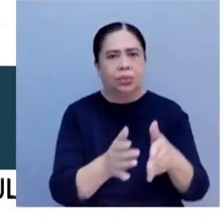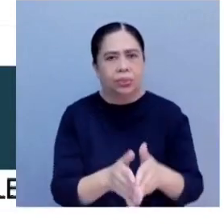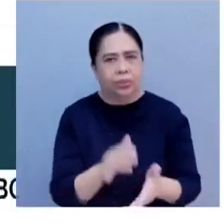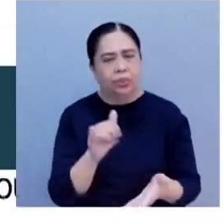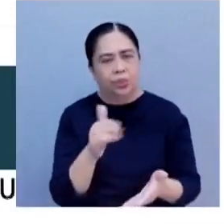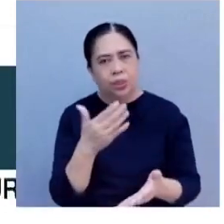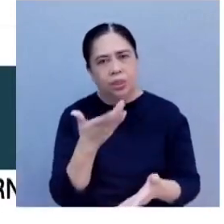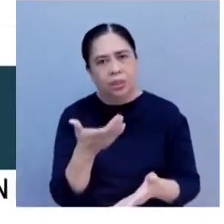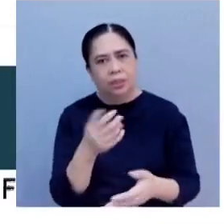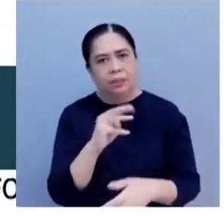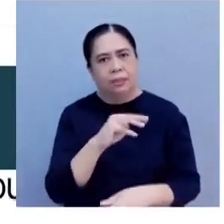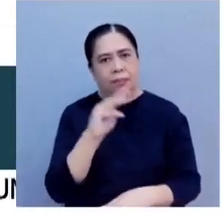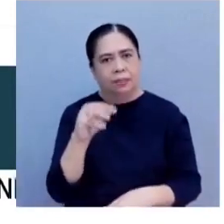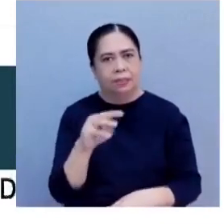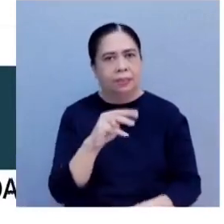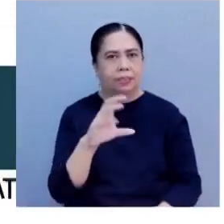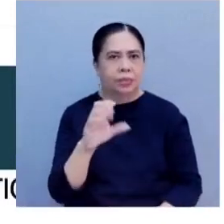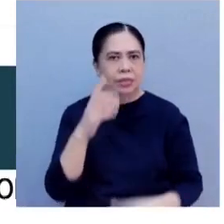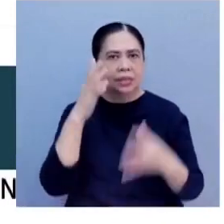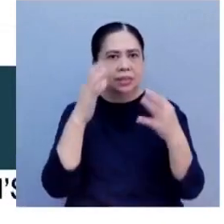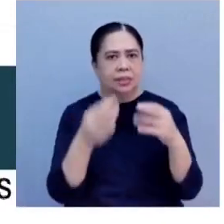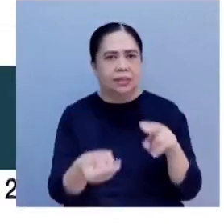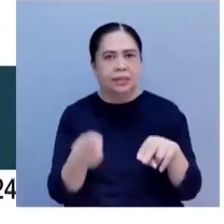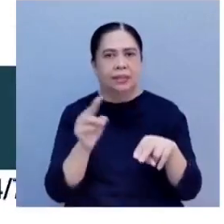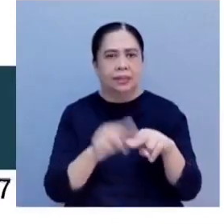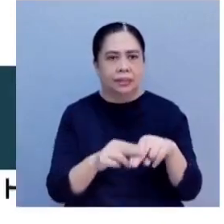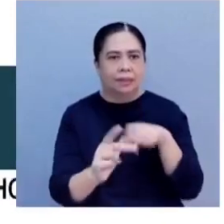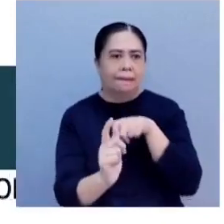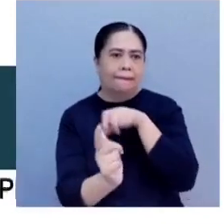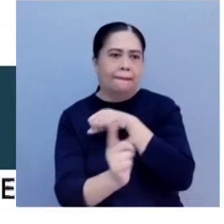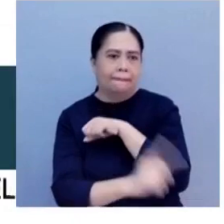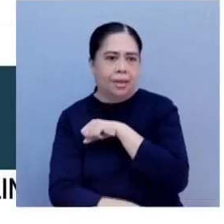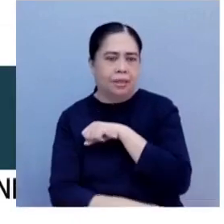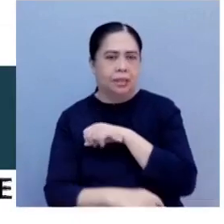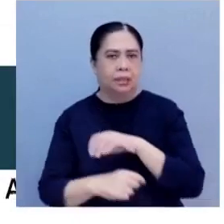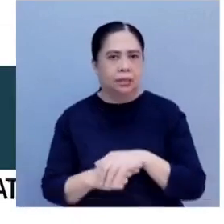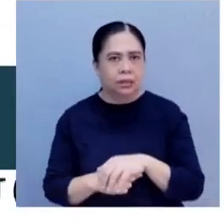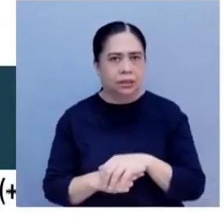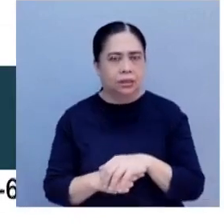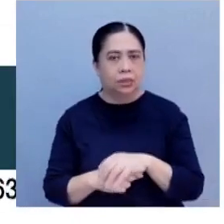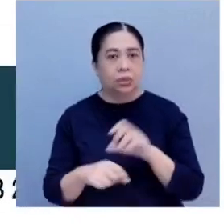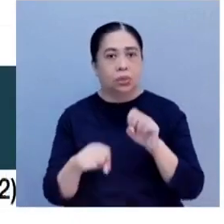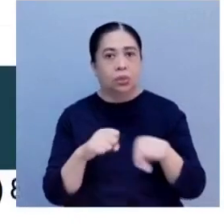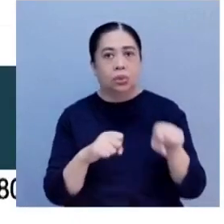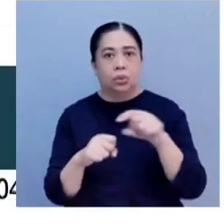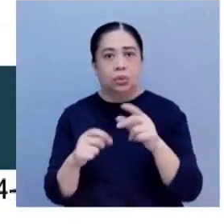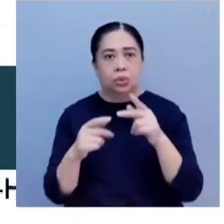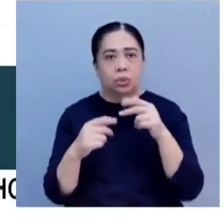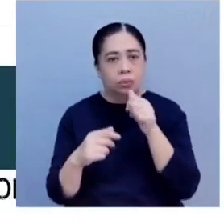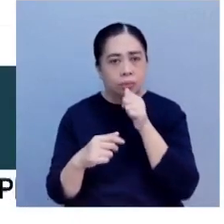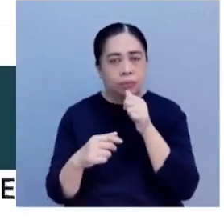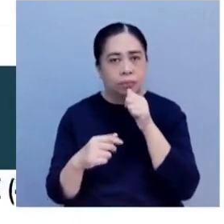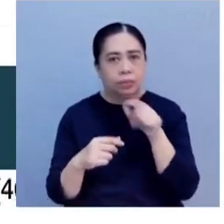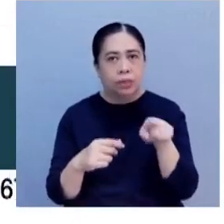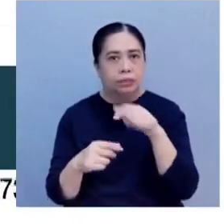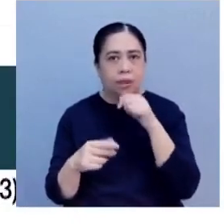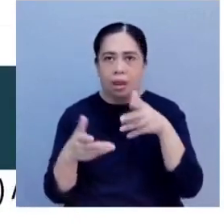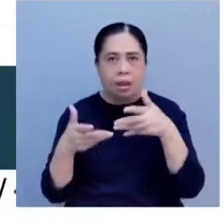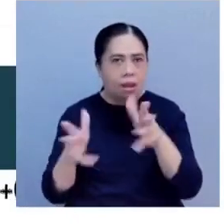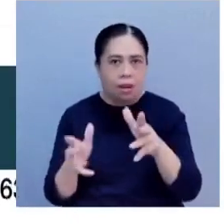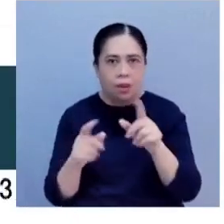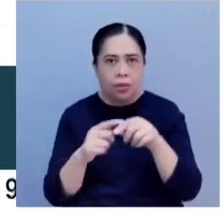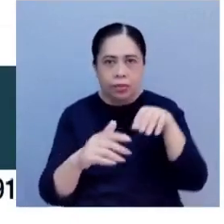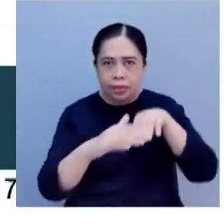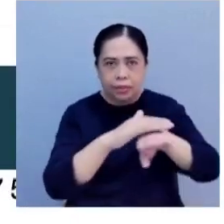the Metro Manila Council decided to increase the penalties to further deter private vehicles and non-authorized vehicles from entering